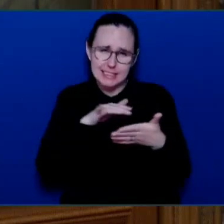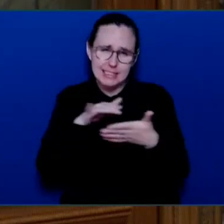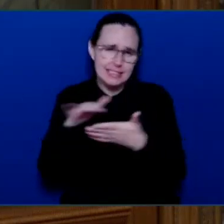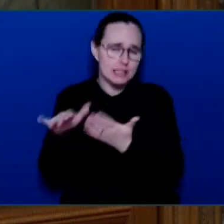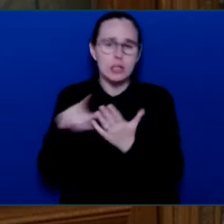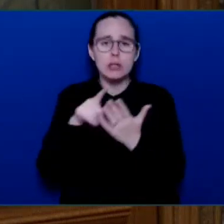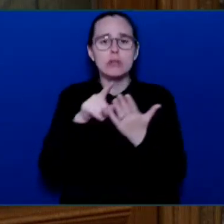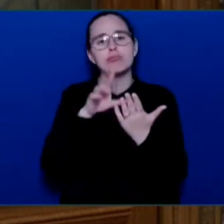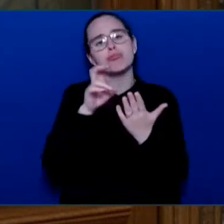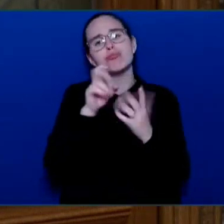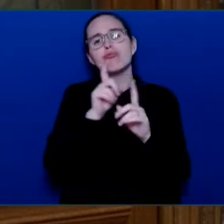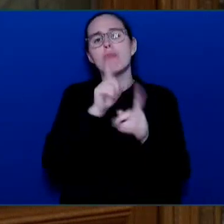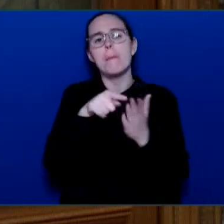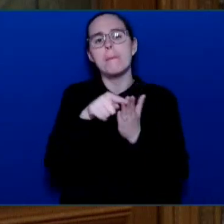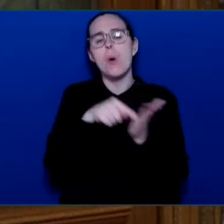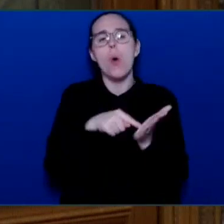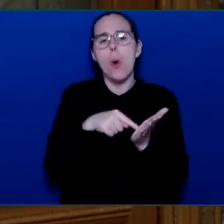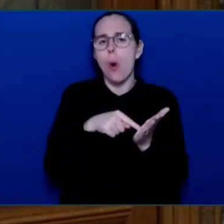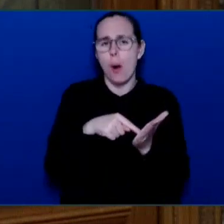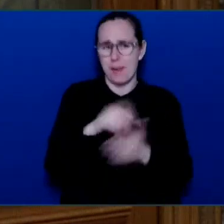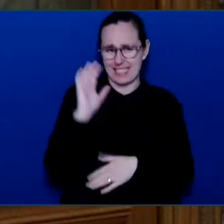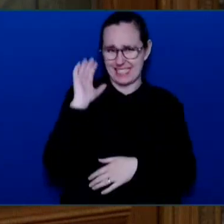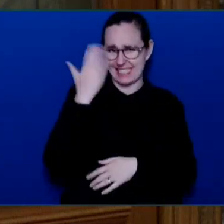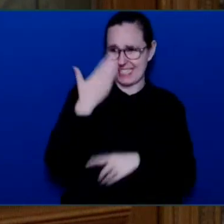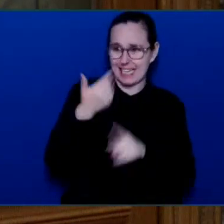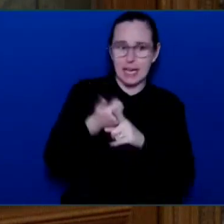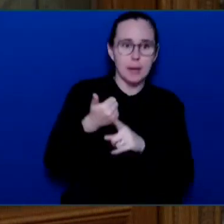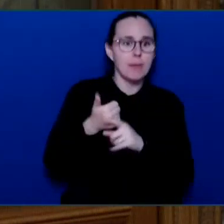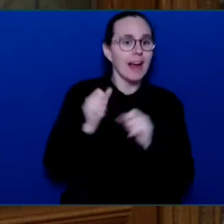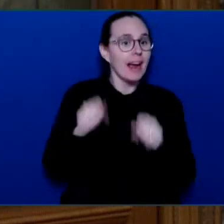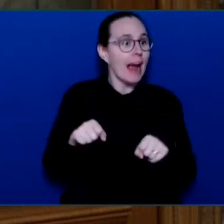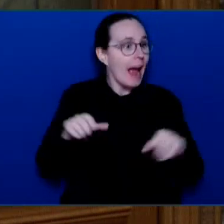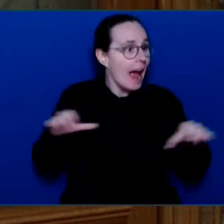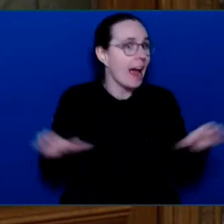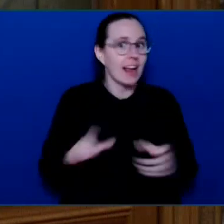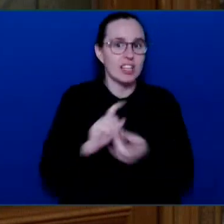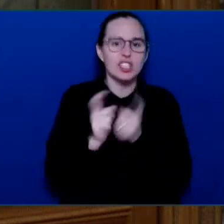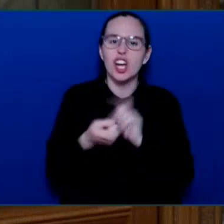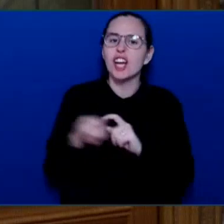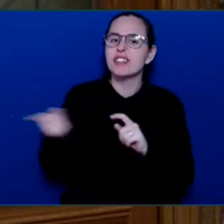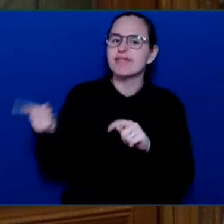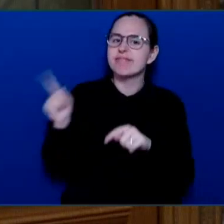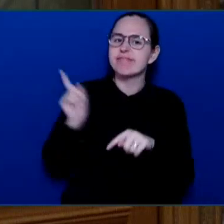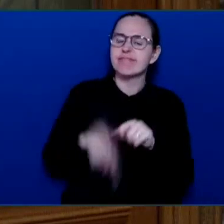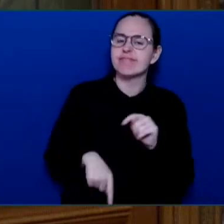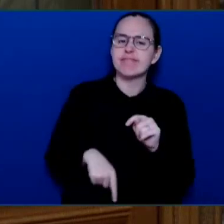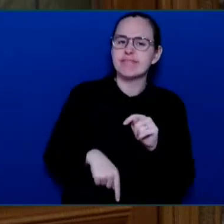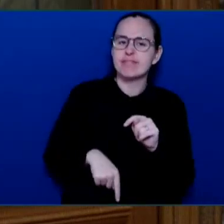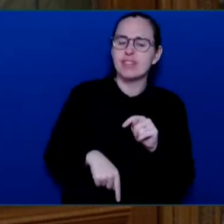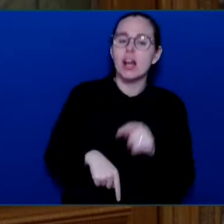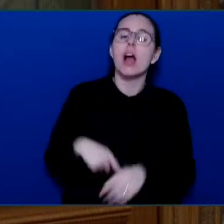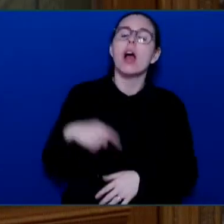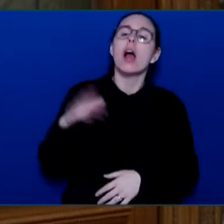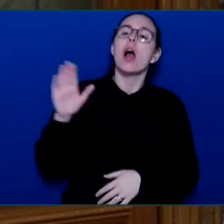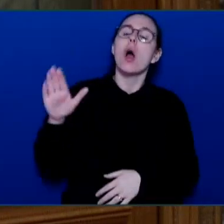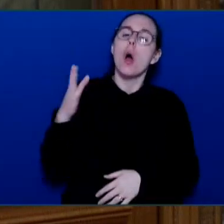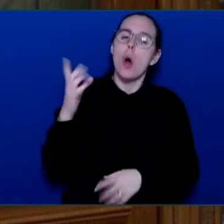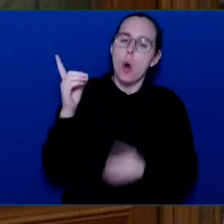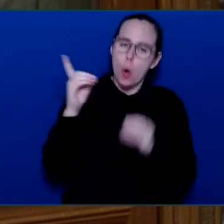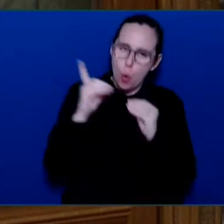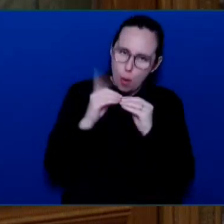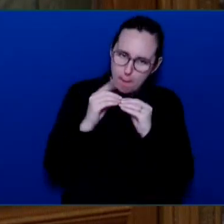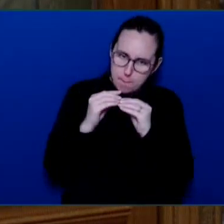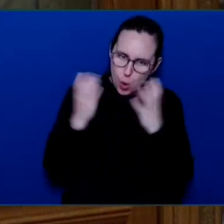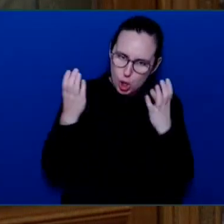her ministry needs. So through you to the Premier, one more chance to stand up and answer this question, Mr. Premier. One more chance.